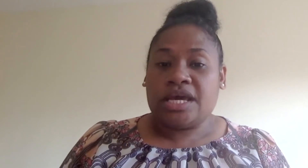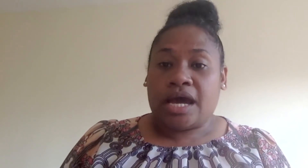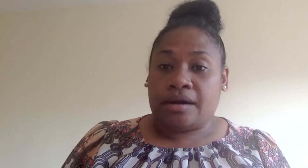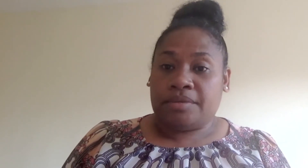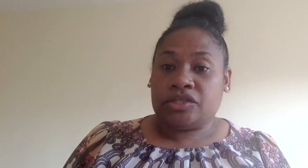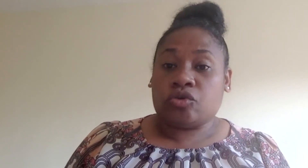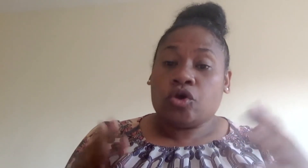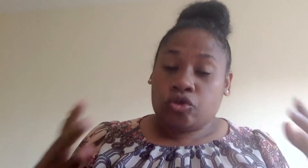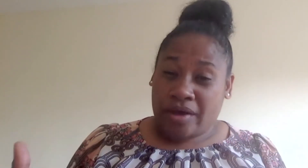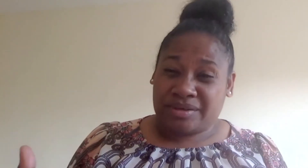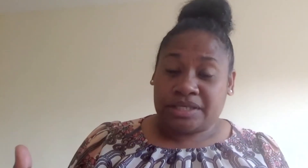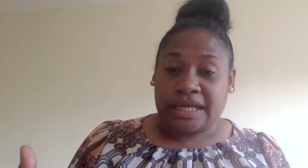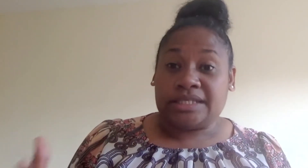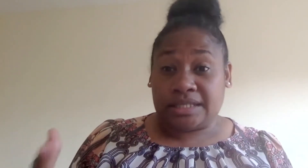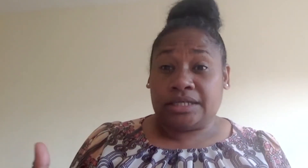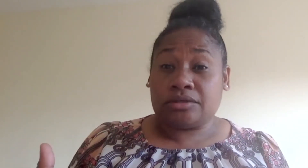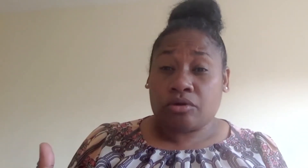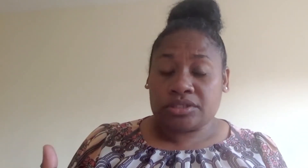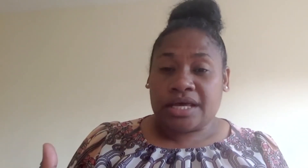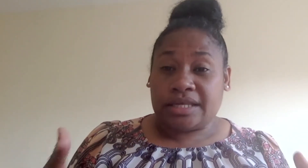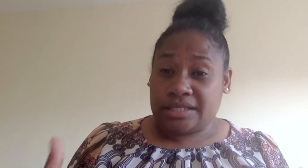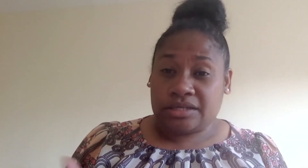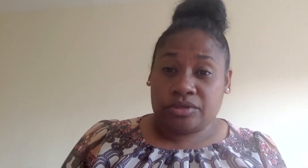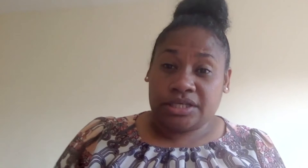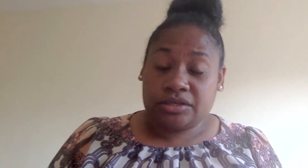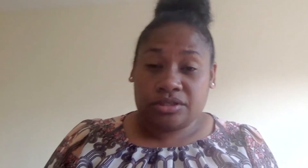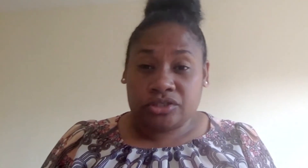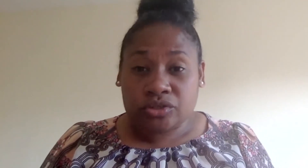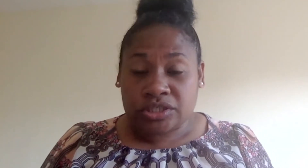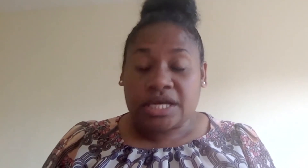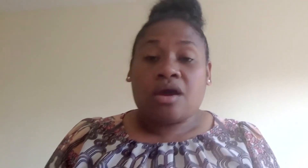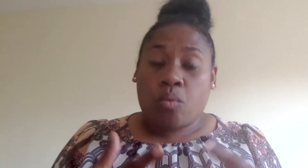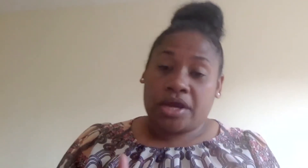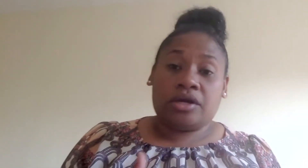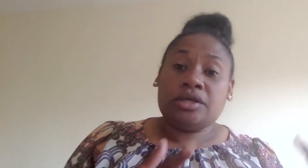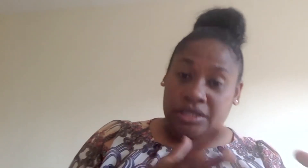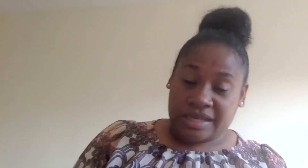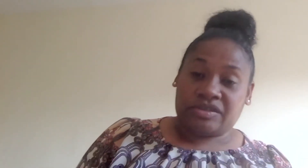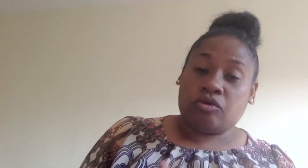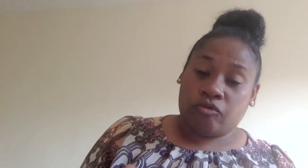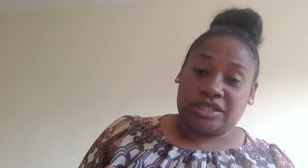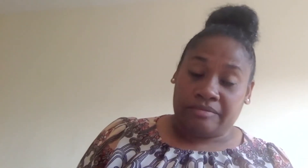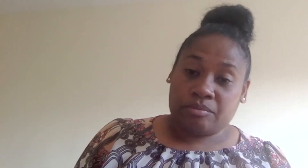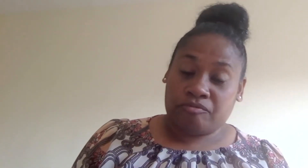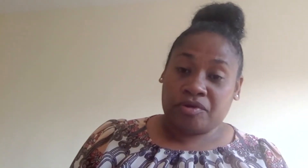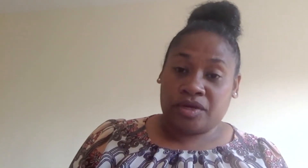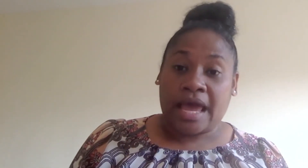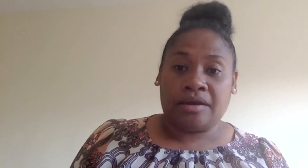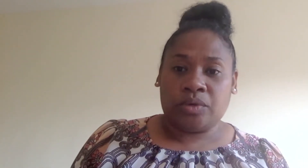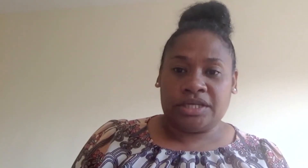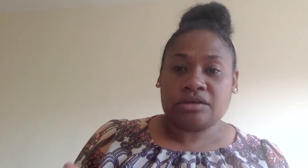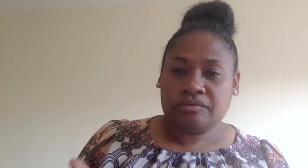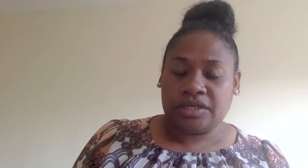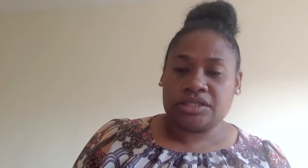removed. And so you have something like the sunset clause that is included in the constitution, where it serves for a time frame of period,